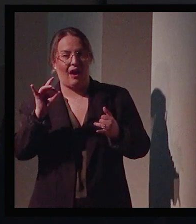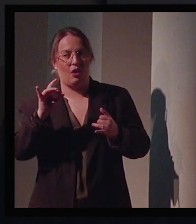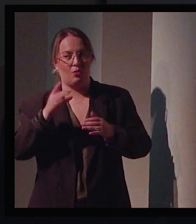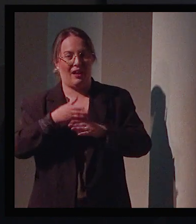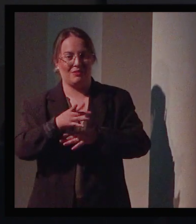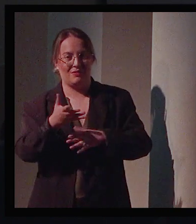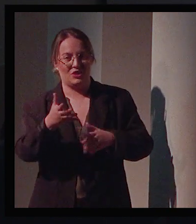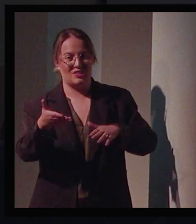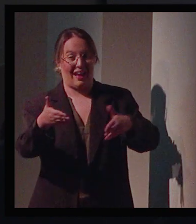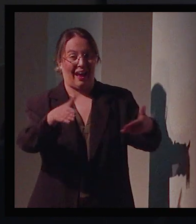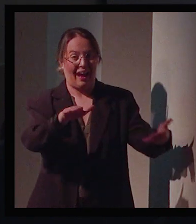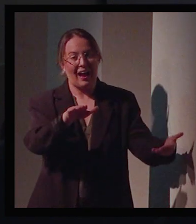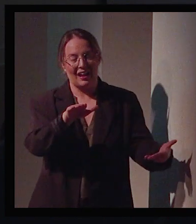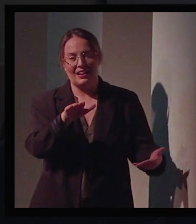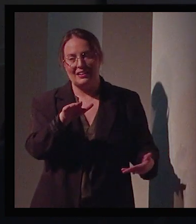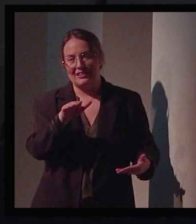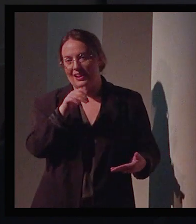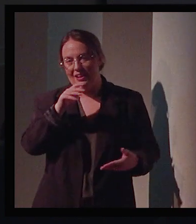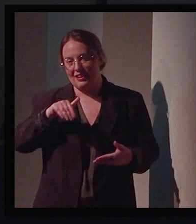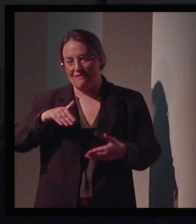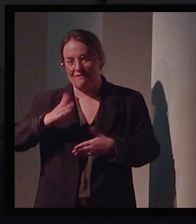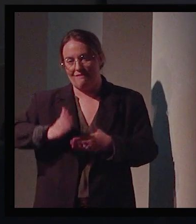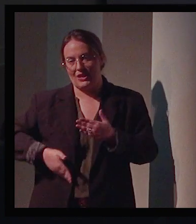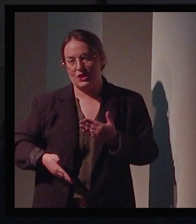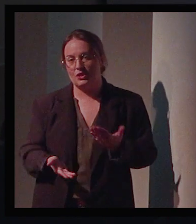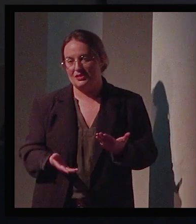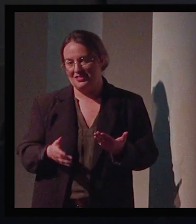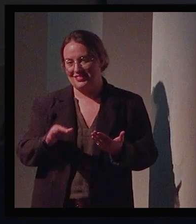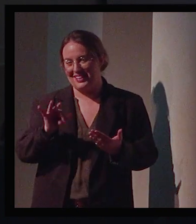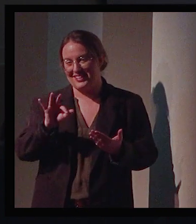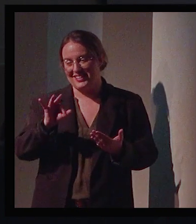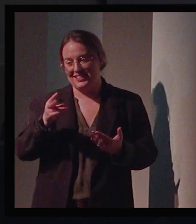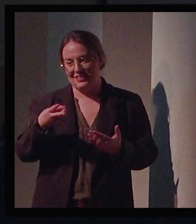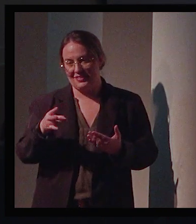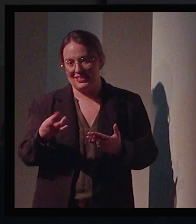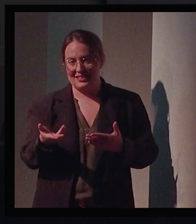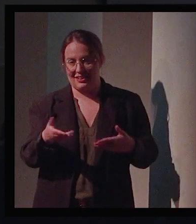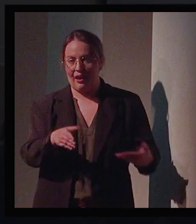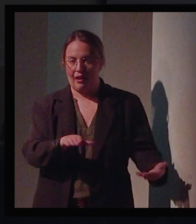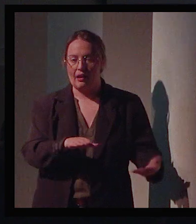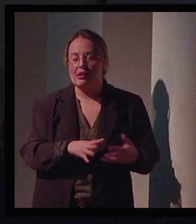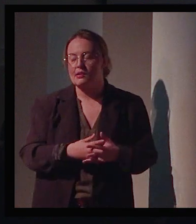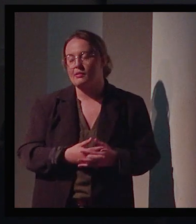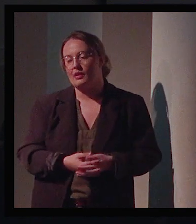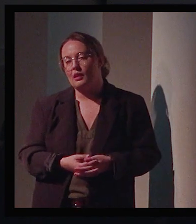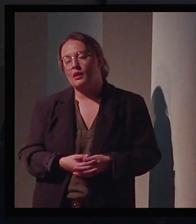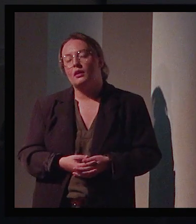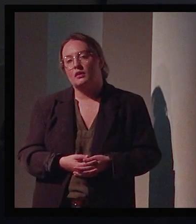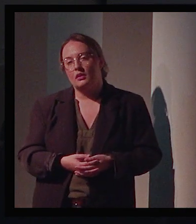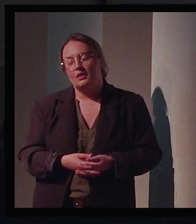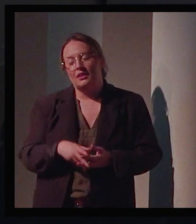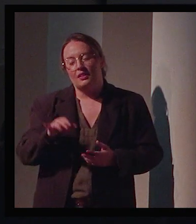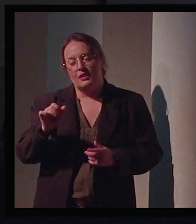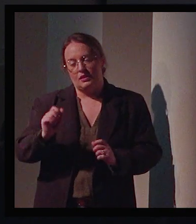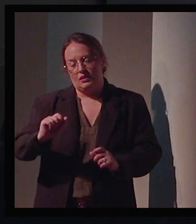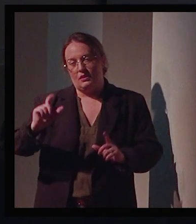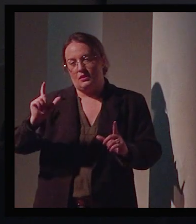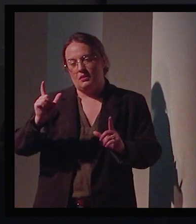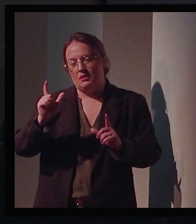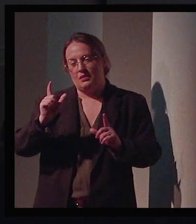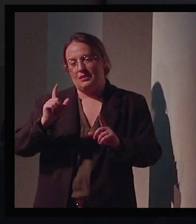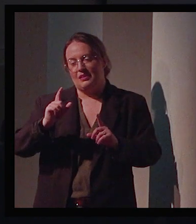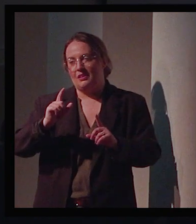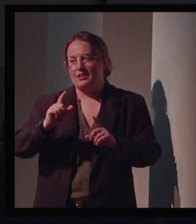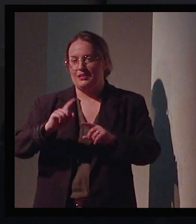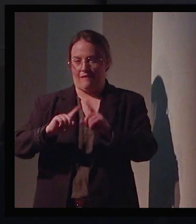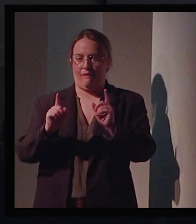in 1917. He approached this traditional motif in an unconventional way. Rather than posing his models,